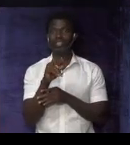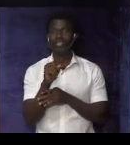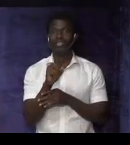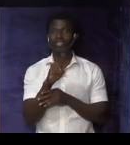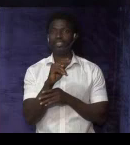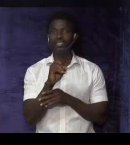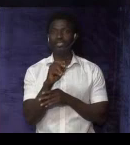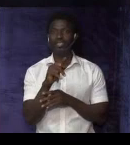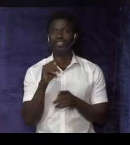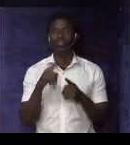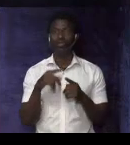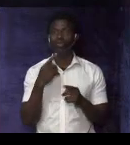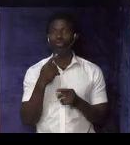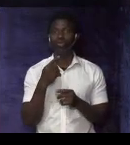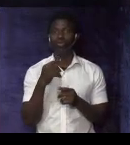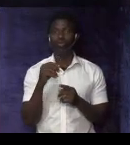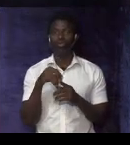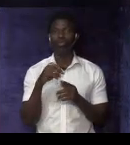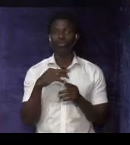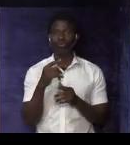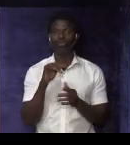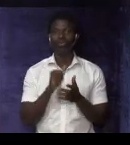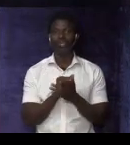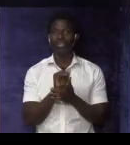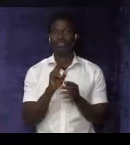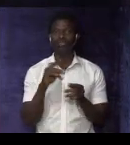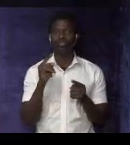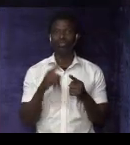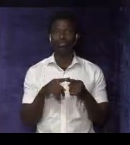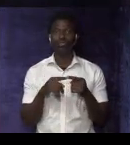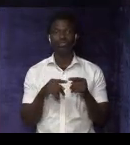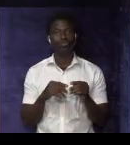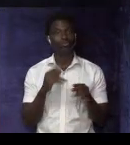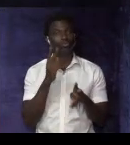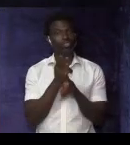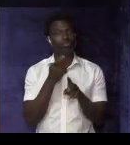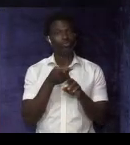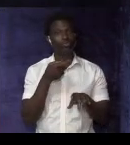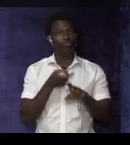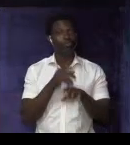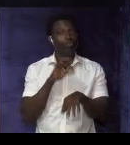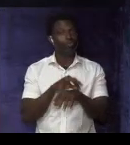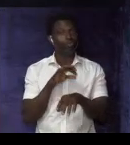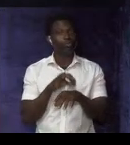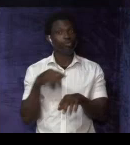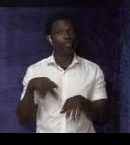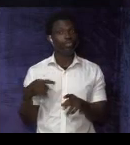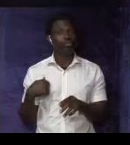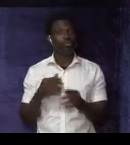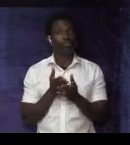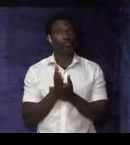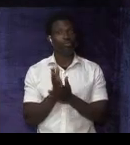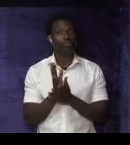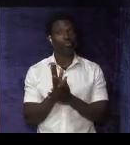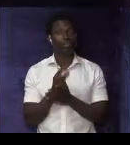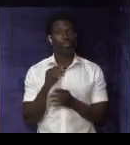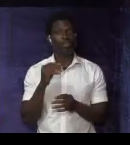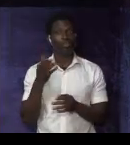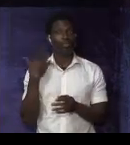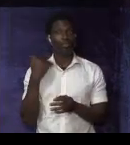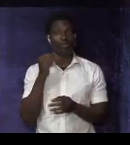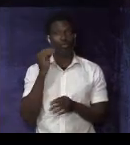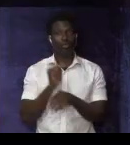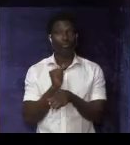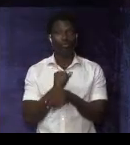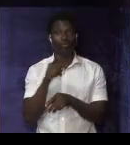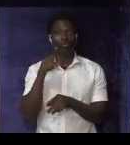is it the net that is used to shield you from mosquitoes? Let's look at correction to the previous homework. In the last